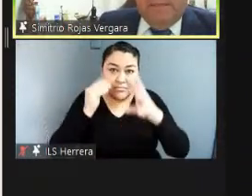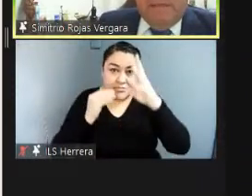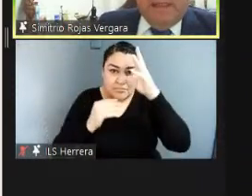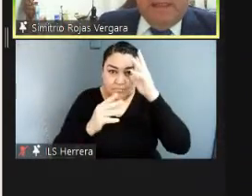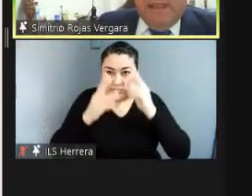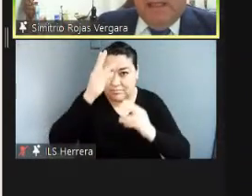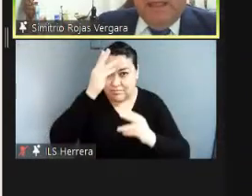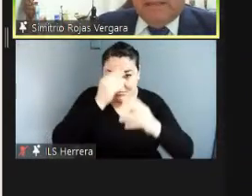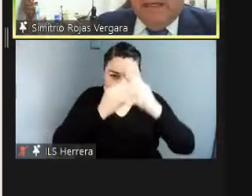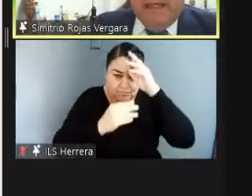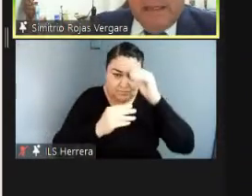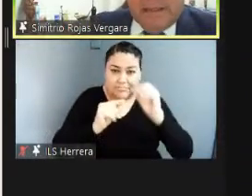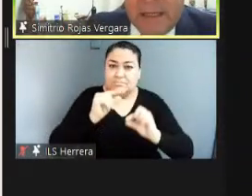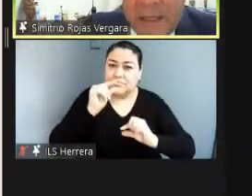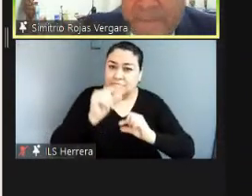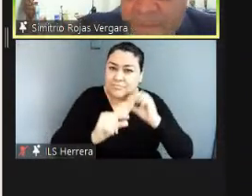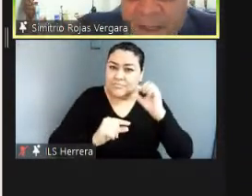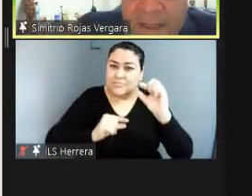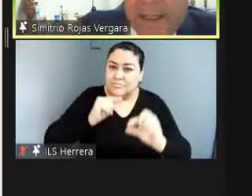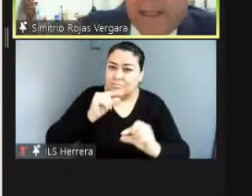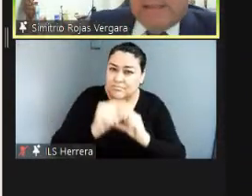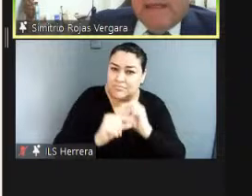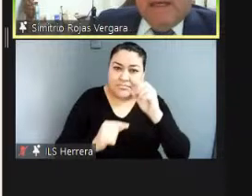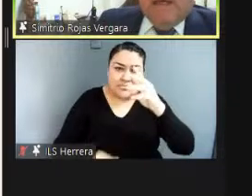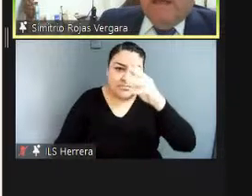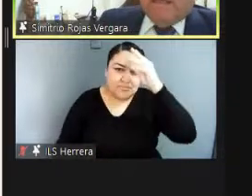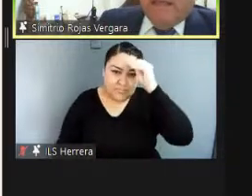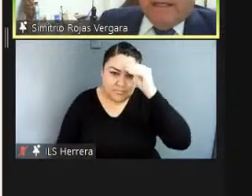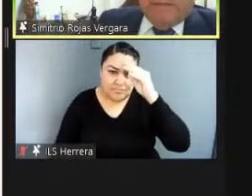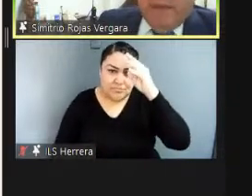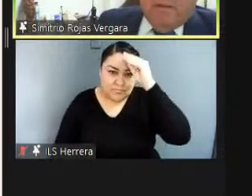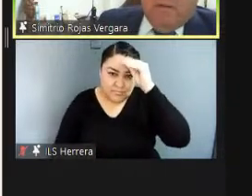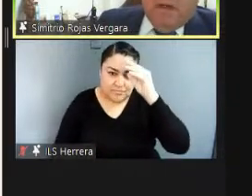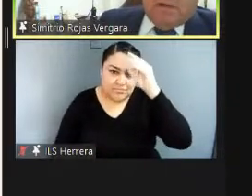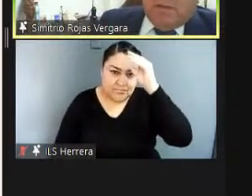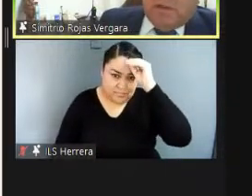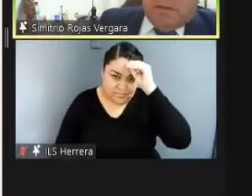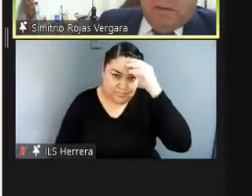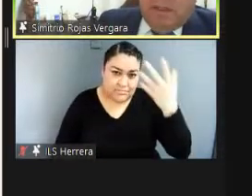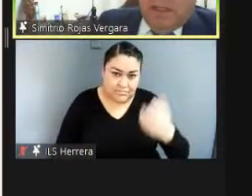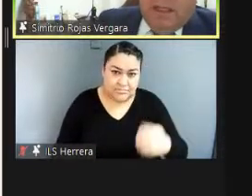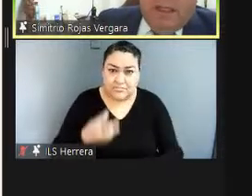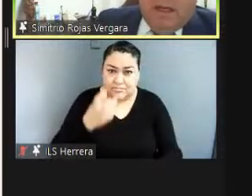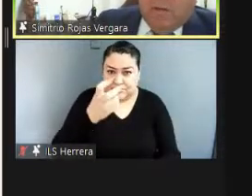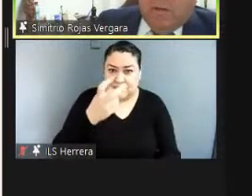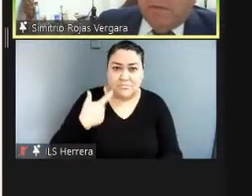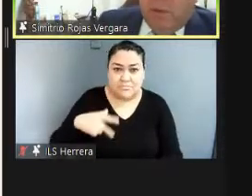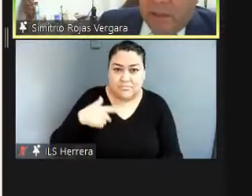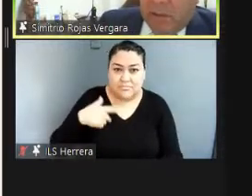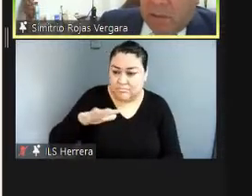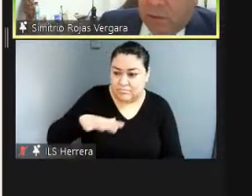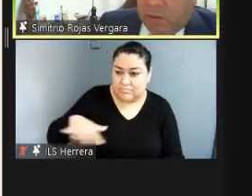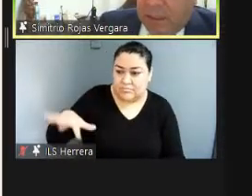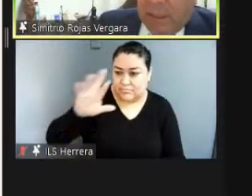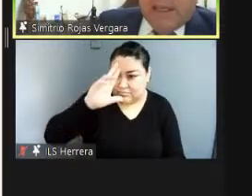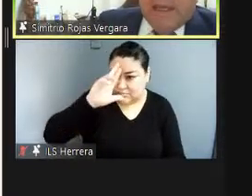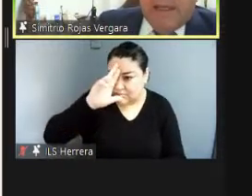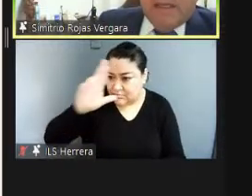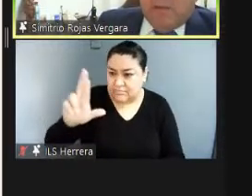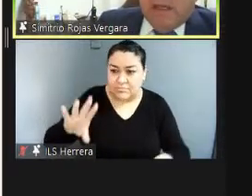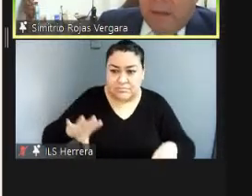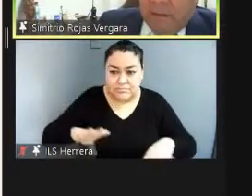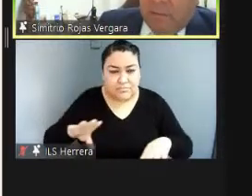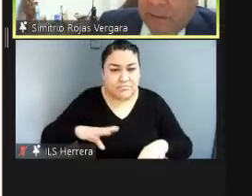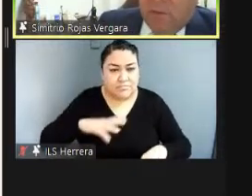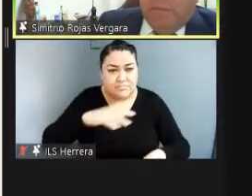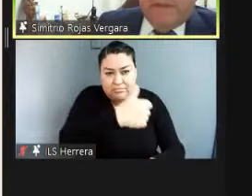also learn, or there is also a concomitant learning of respecting others,